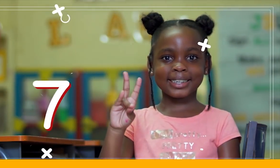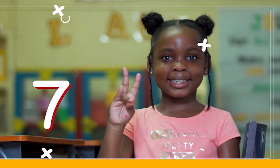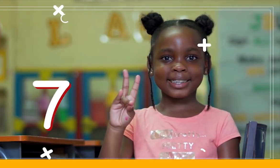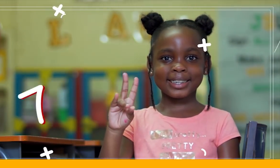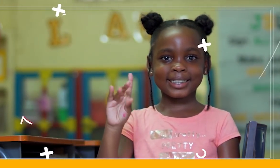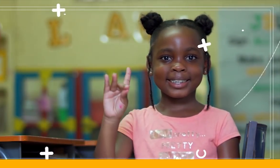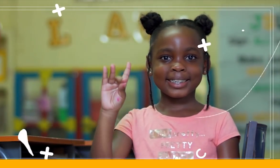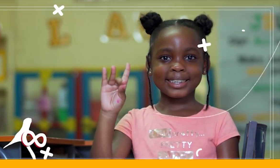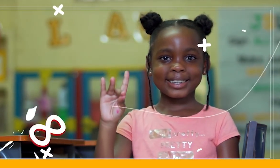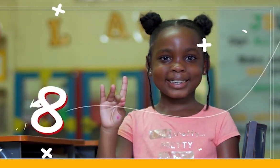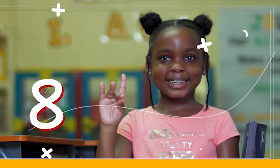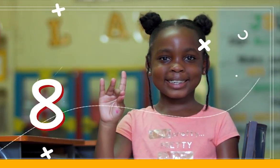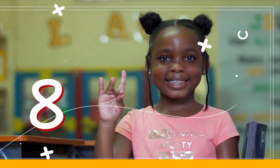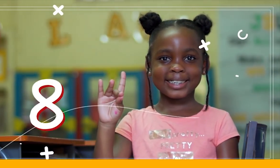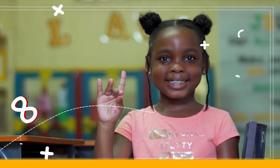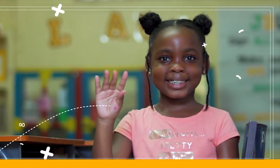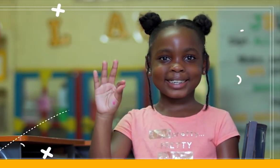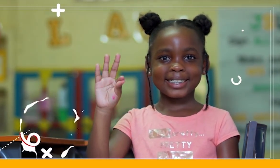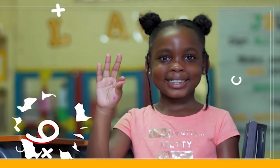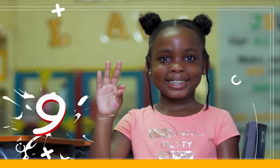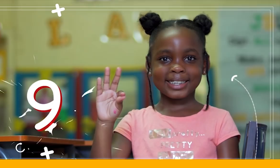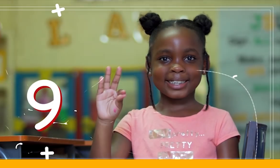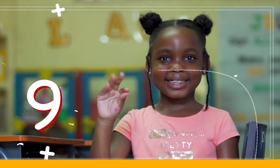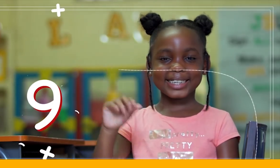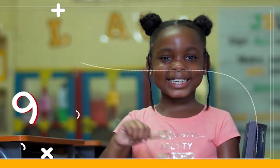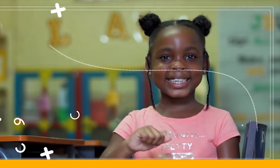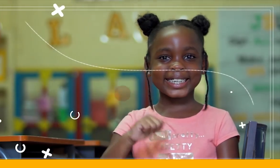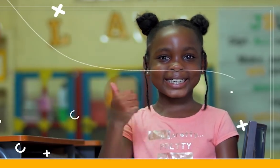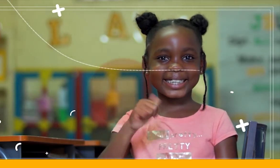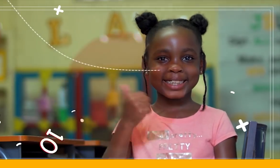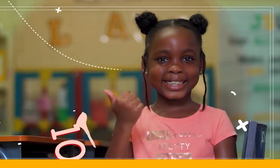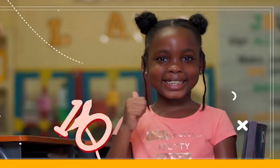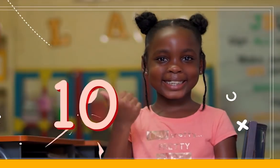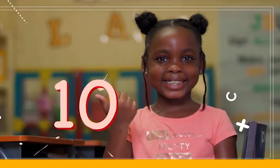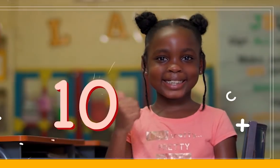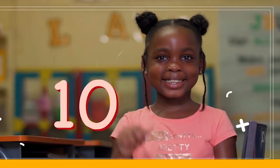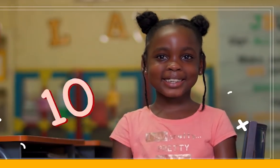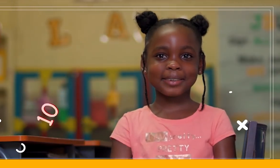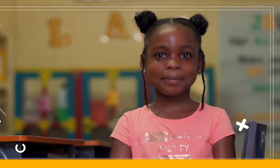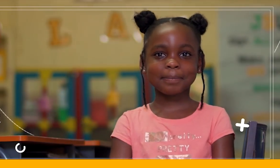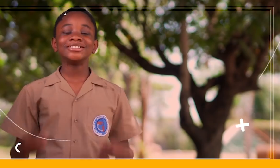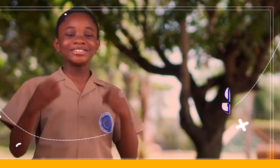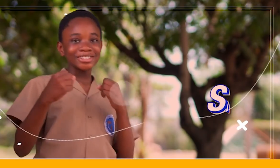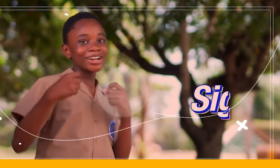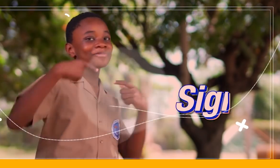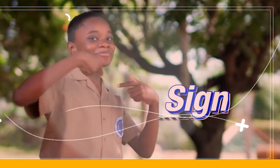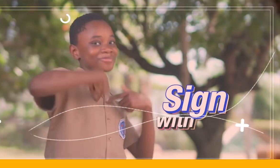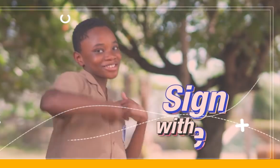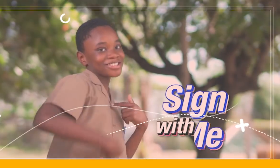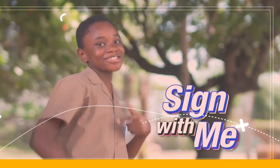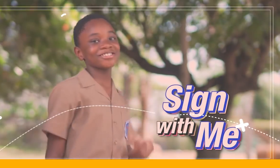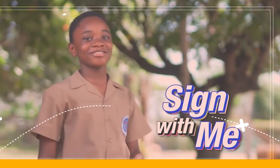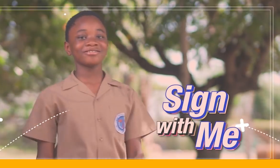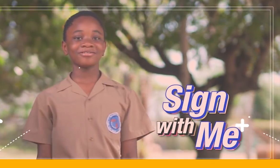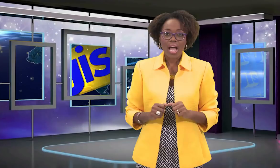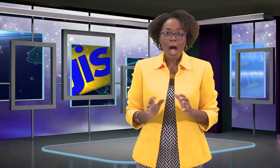7, 8, 9, 10. Sign with